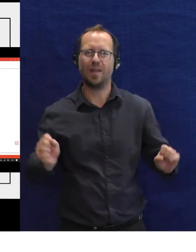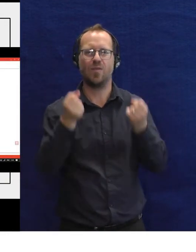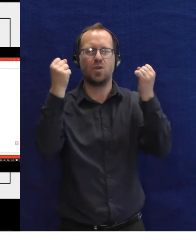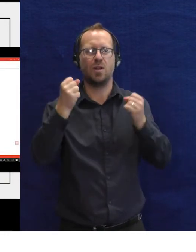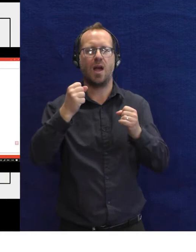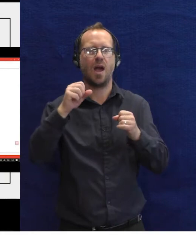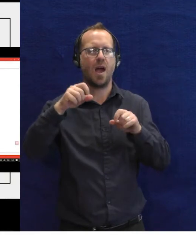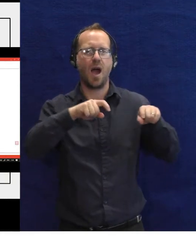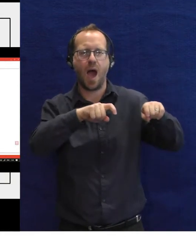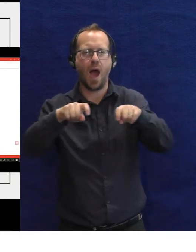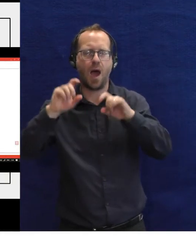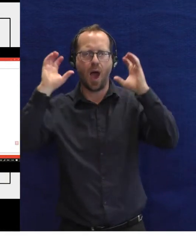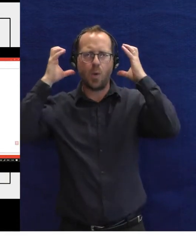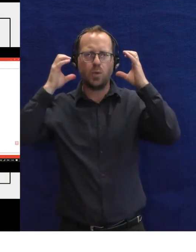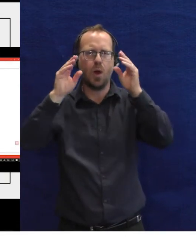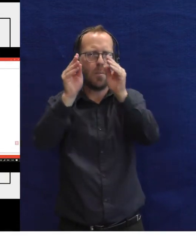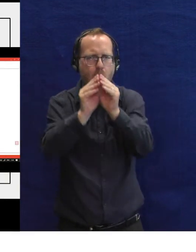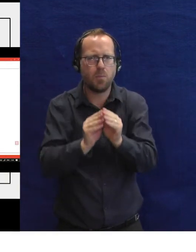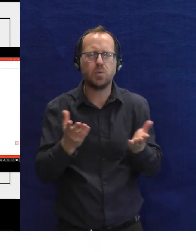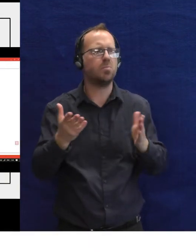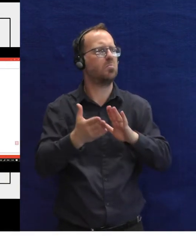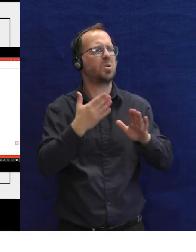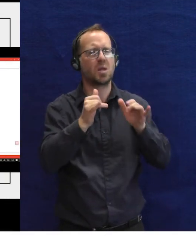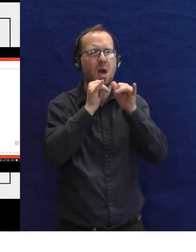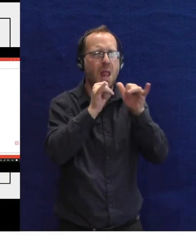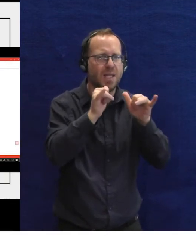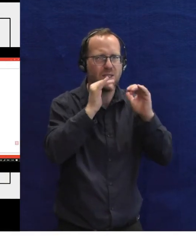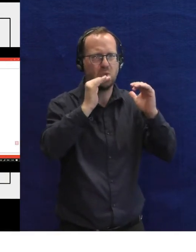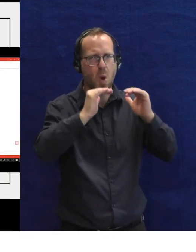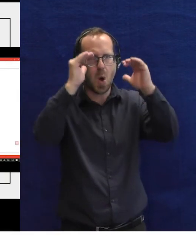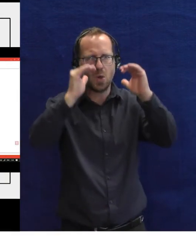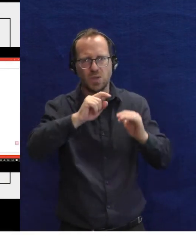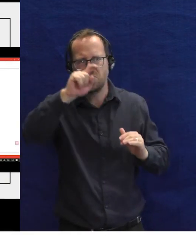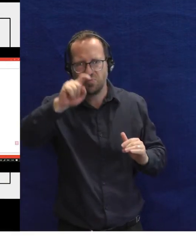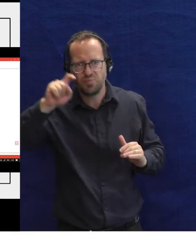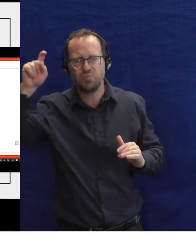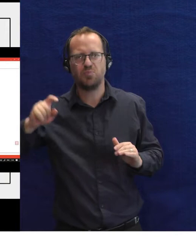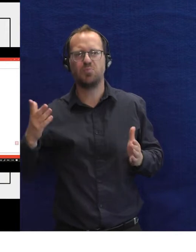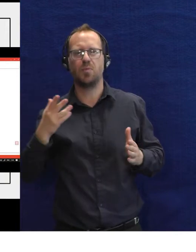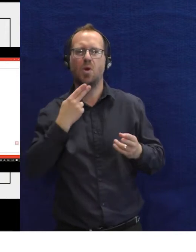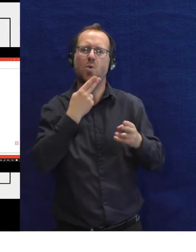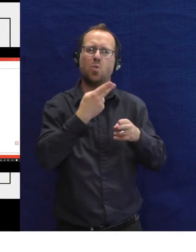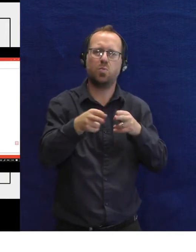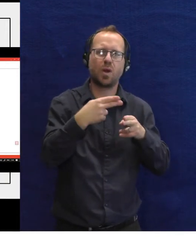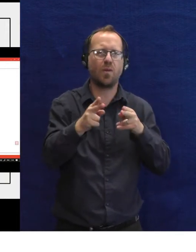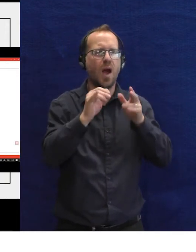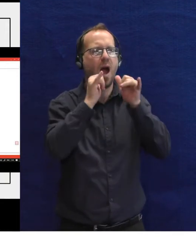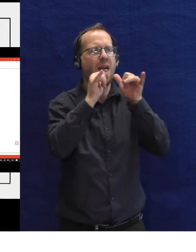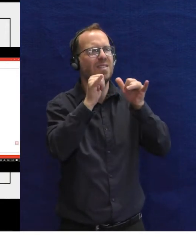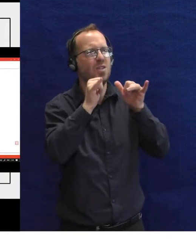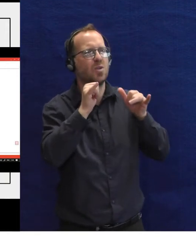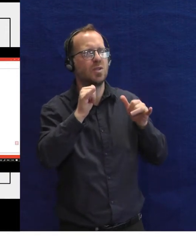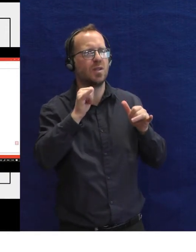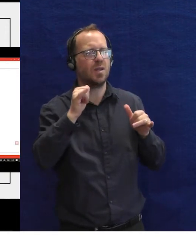have a timeline on the bottom and some interfaces like volume controls where you can change the volumes of